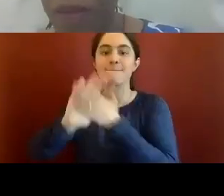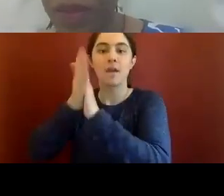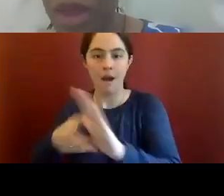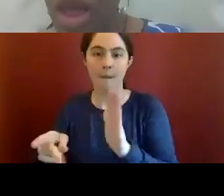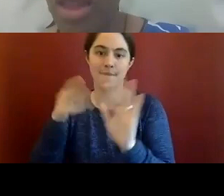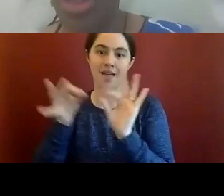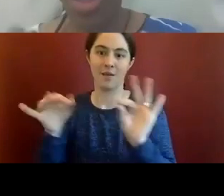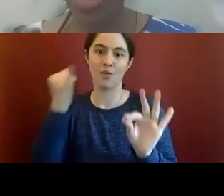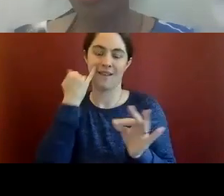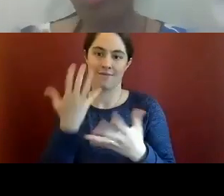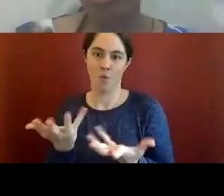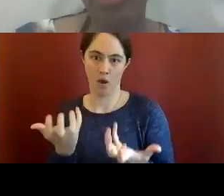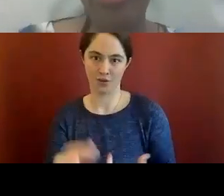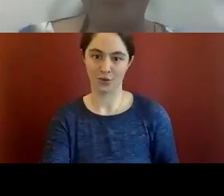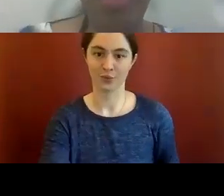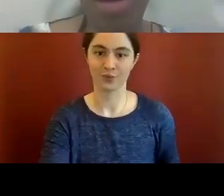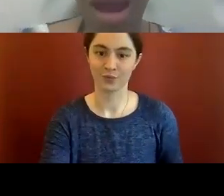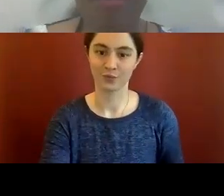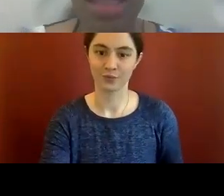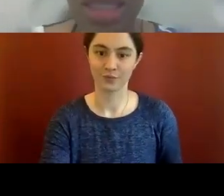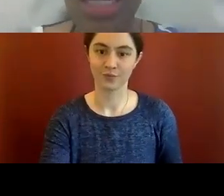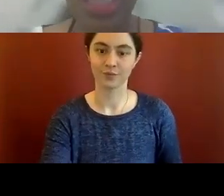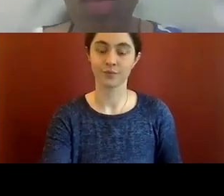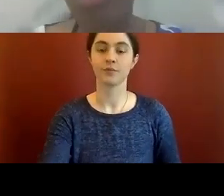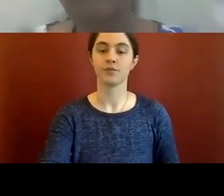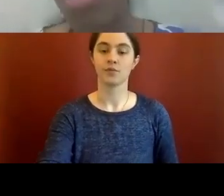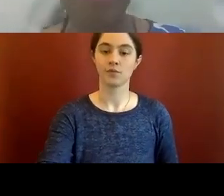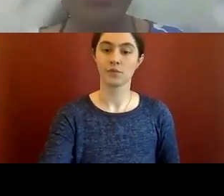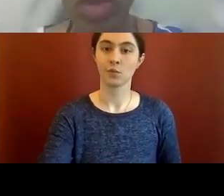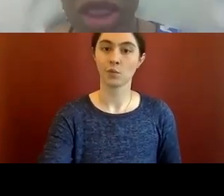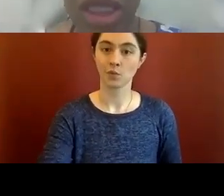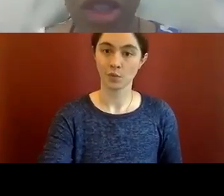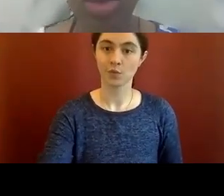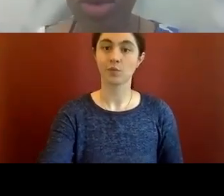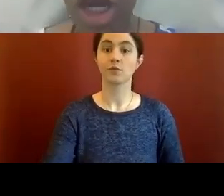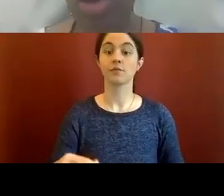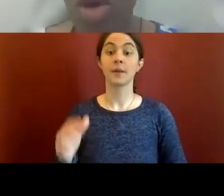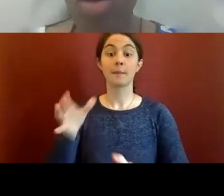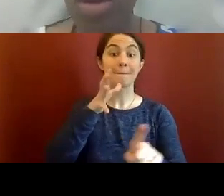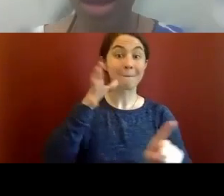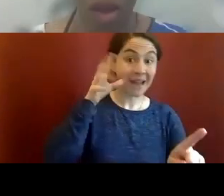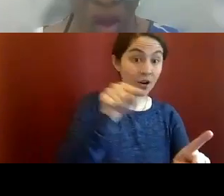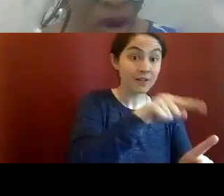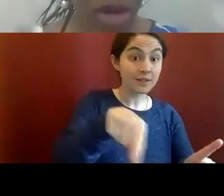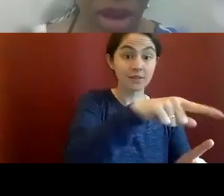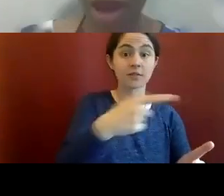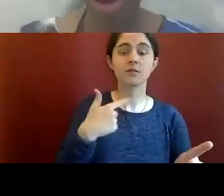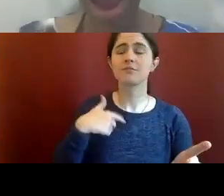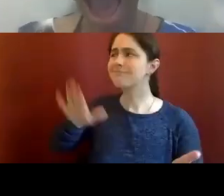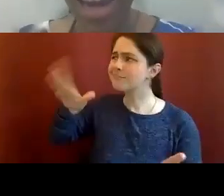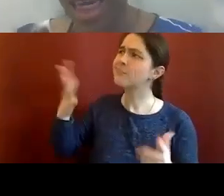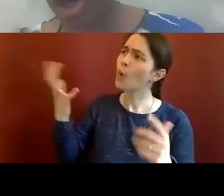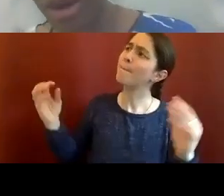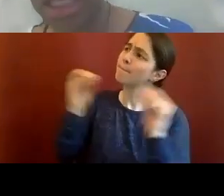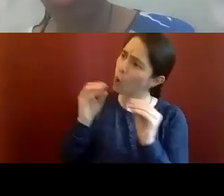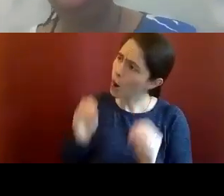bilingual. The other thing we heard from our parents is that they want more opportunities. So we want to grow more or